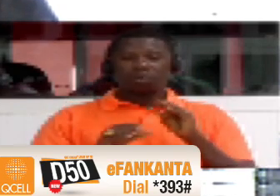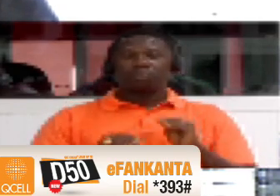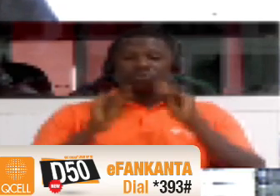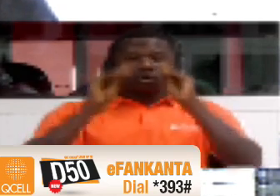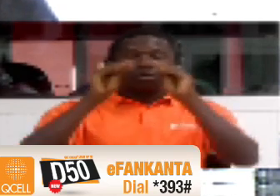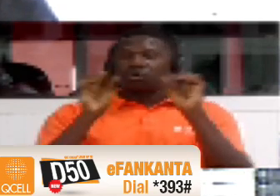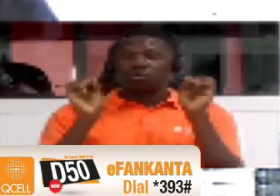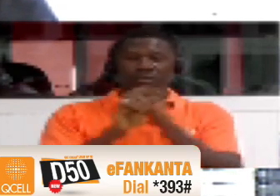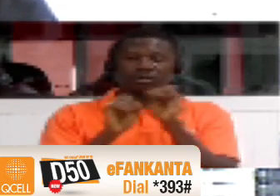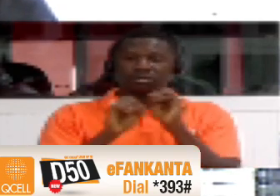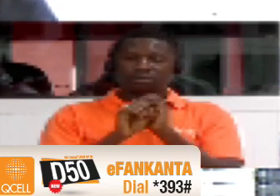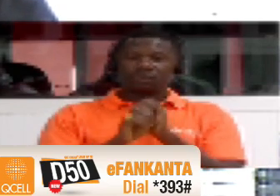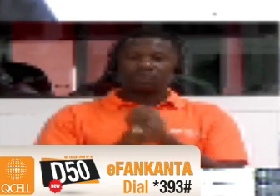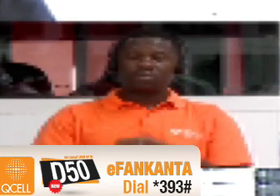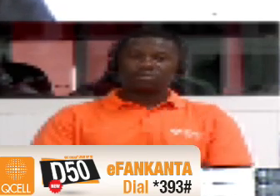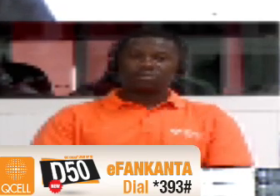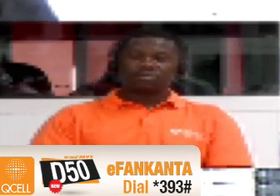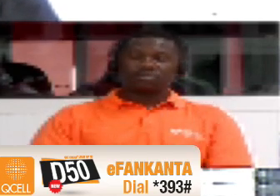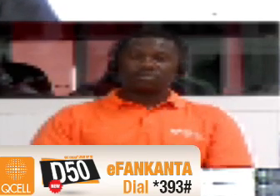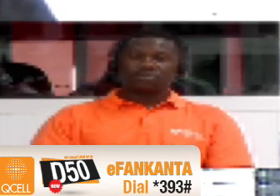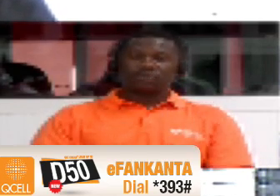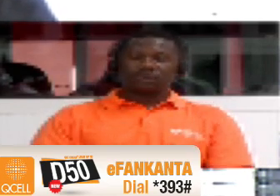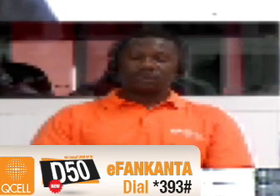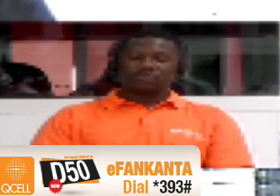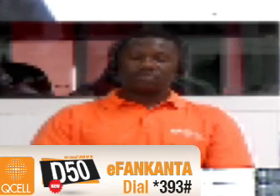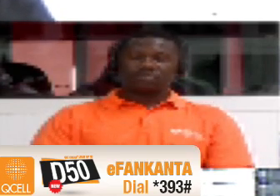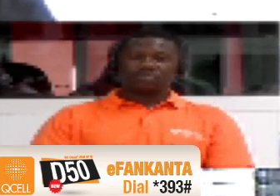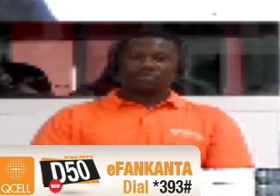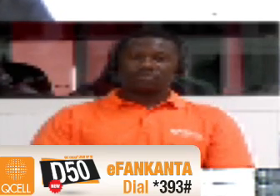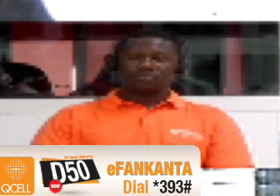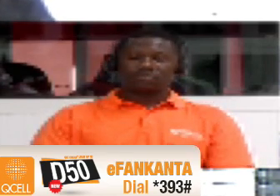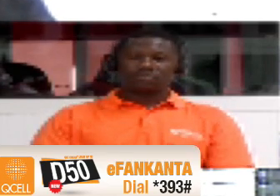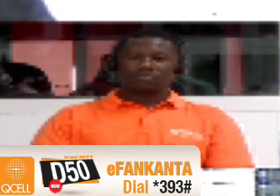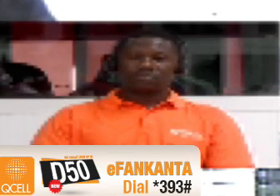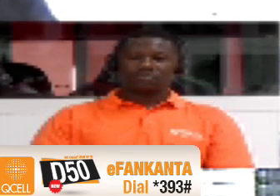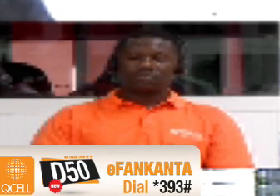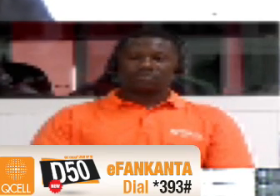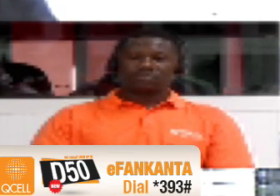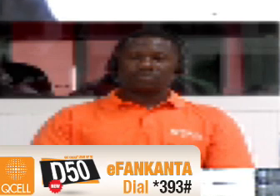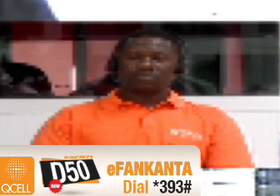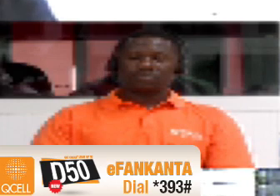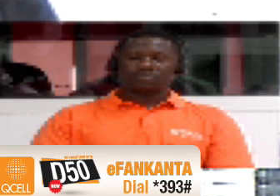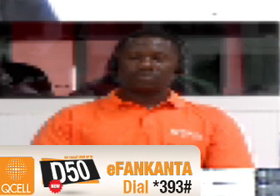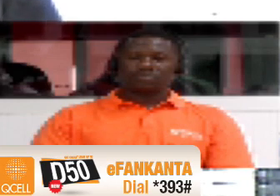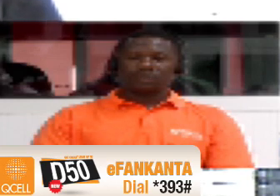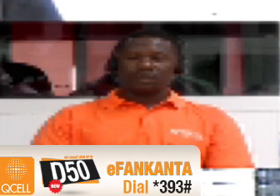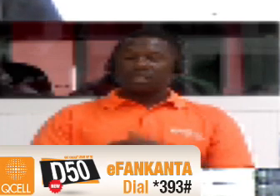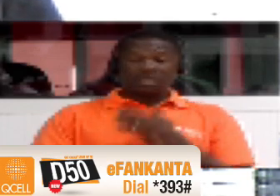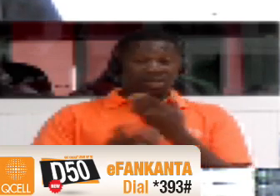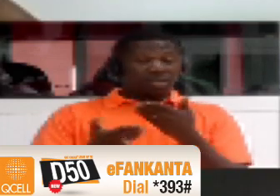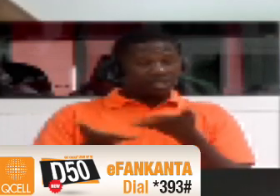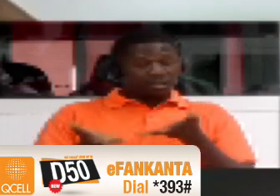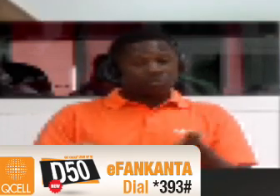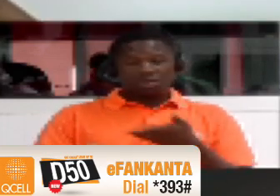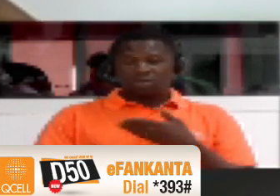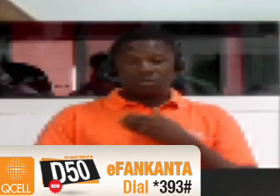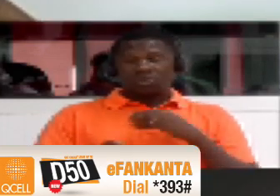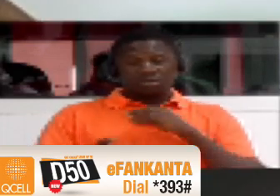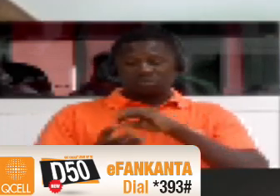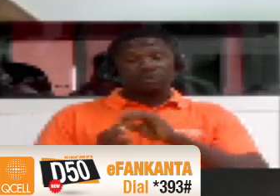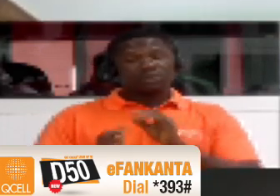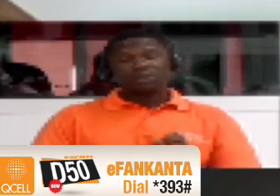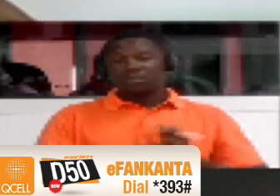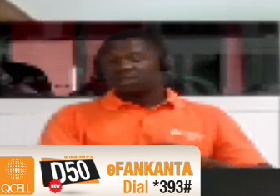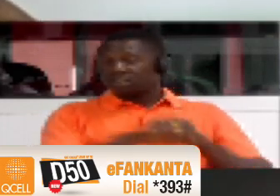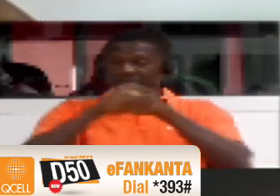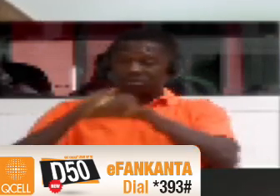not promote anyone. Feleven sambala nu amanken sawoti kata army nga police lafita wala wala nan join the police. And here you are taking